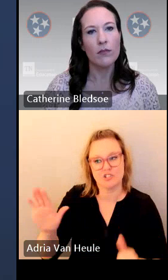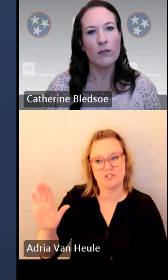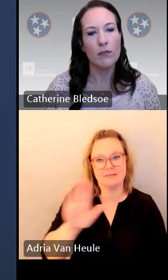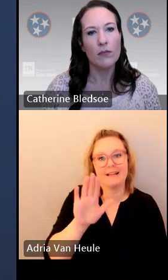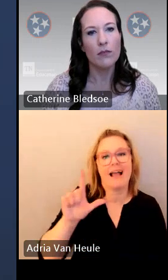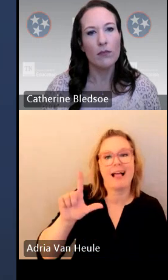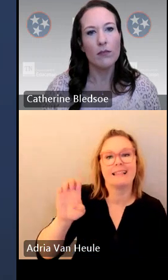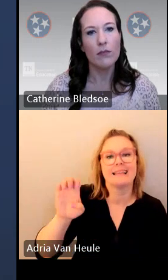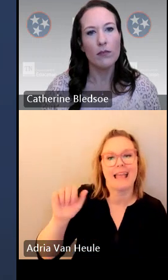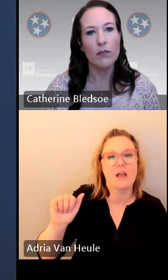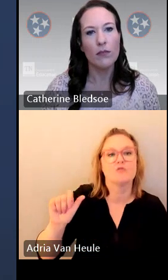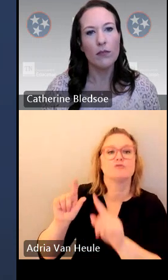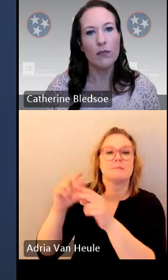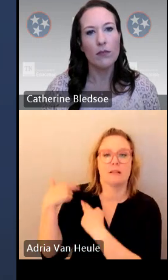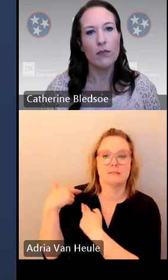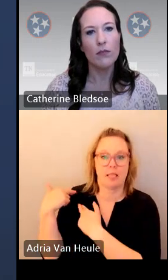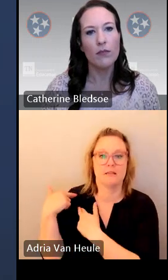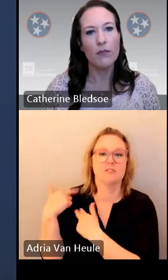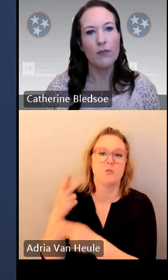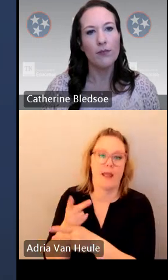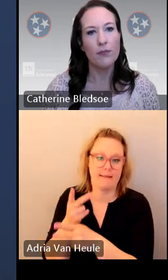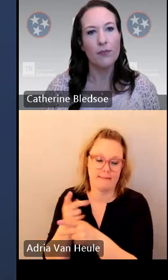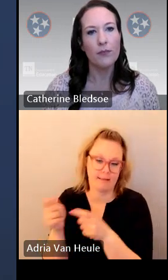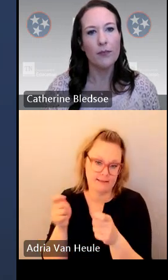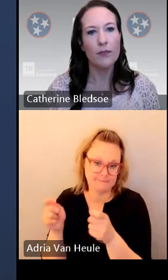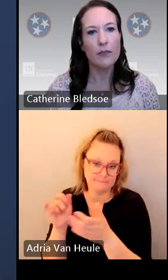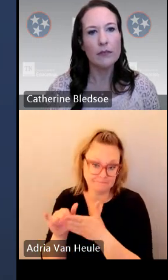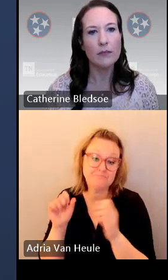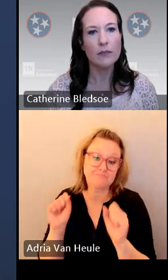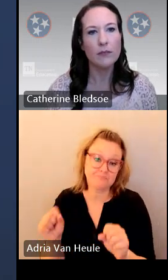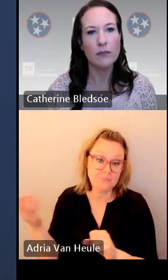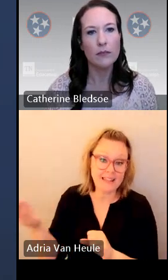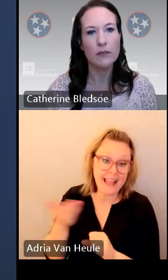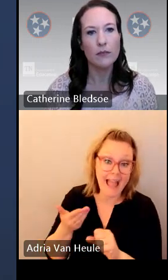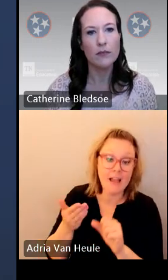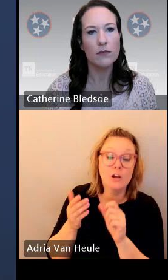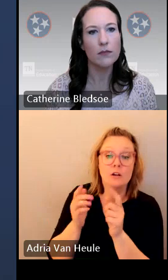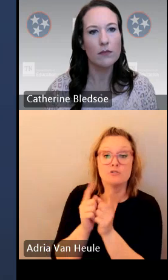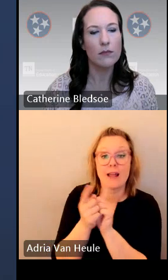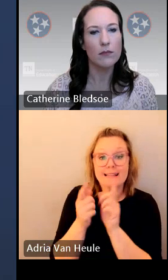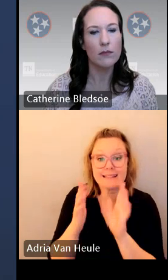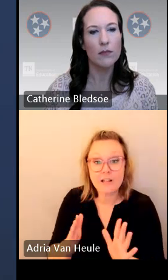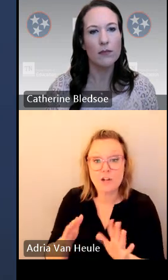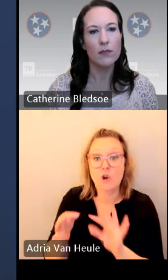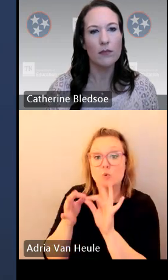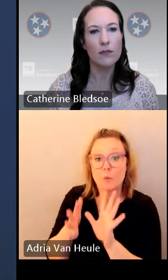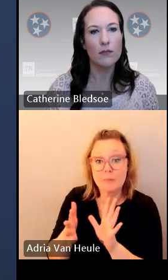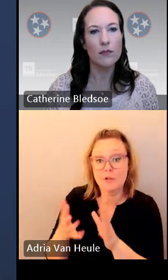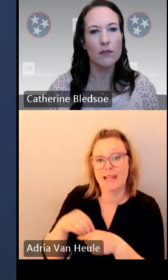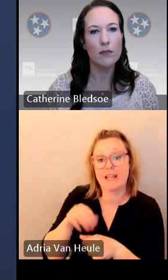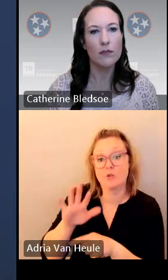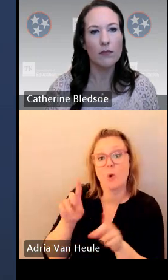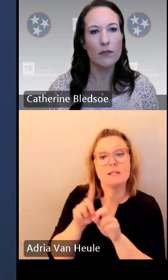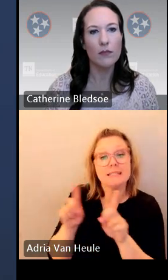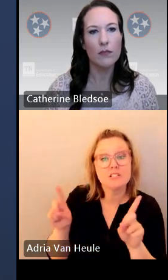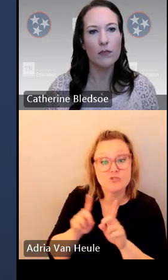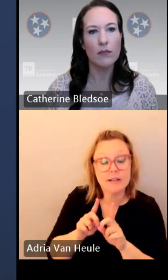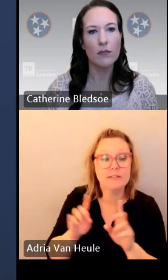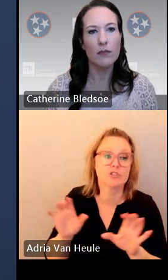to deal with that accordingly, meaning you can hire a translator or interpreter within your district to do that survey